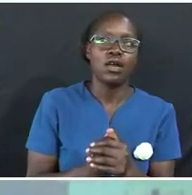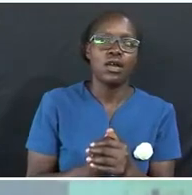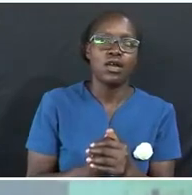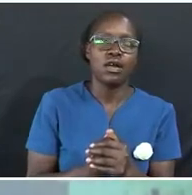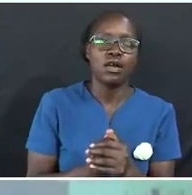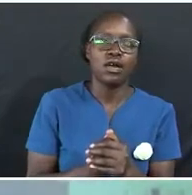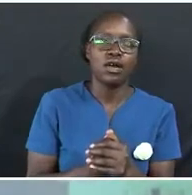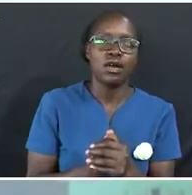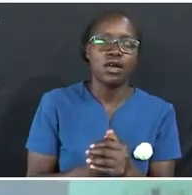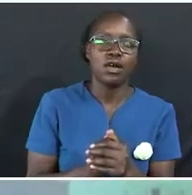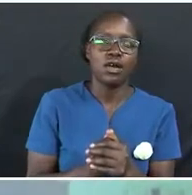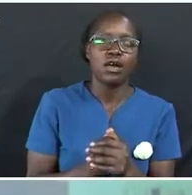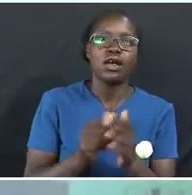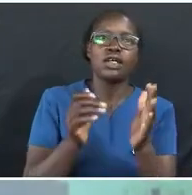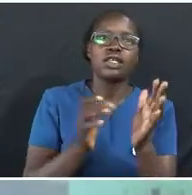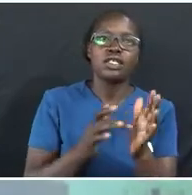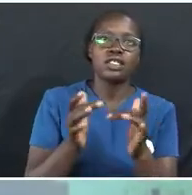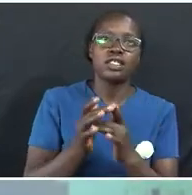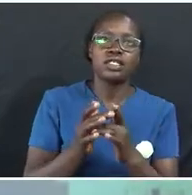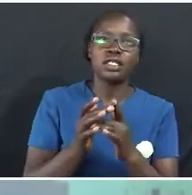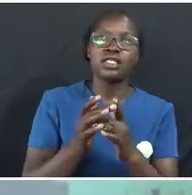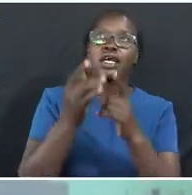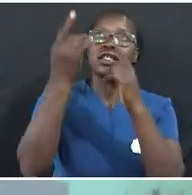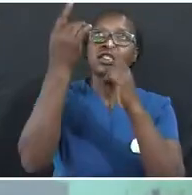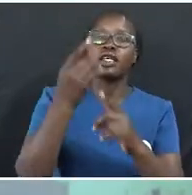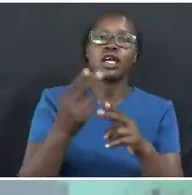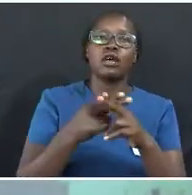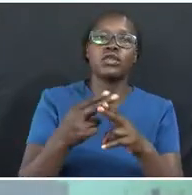2023, which says, Jesus is coming soon.